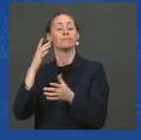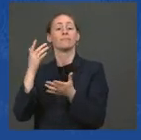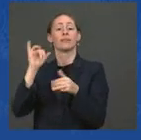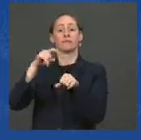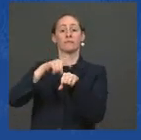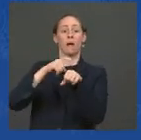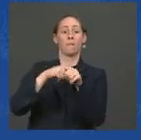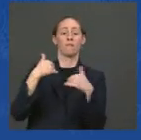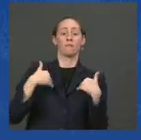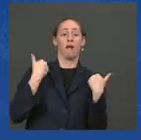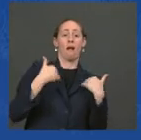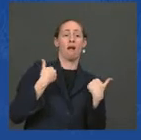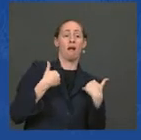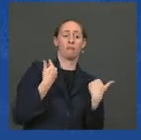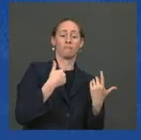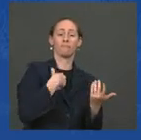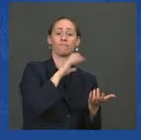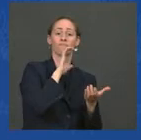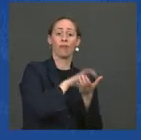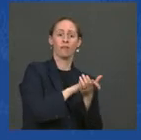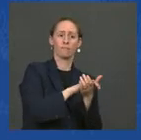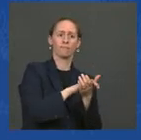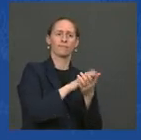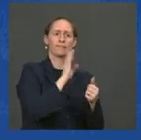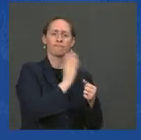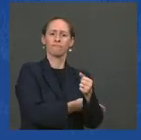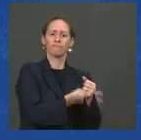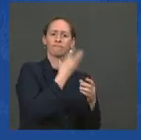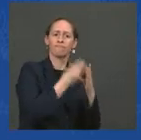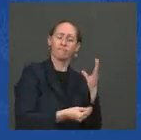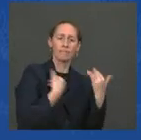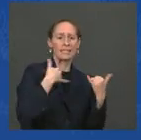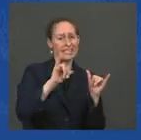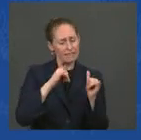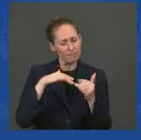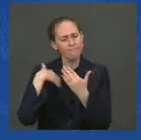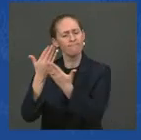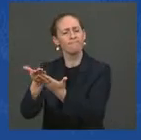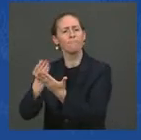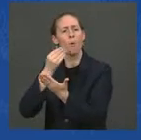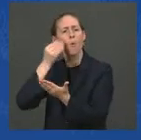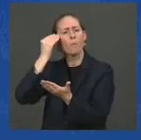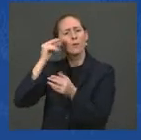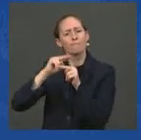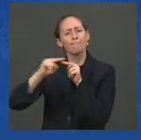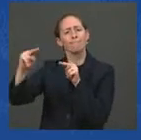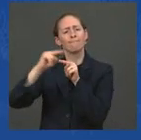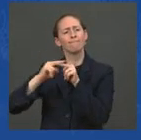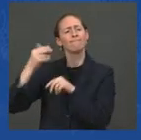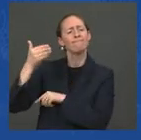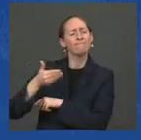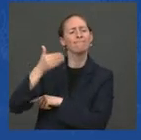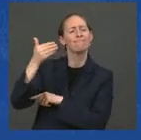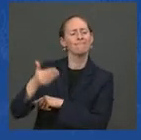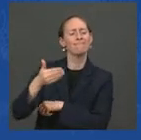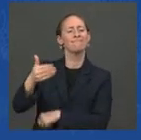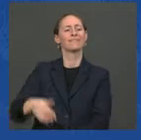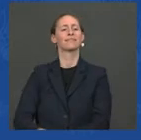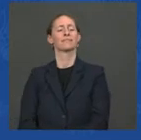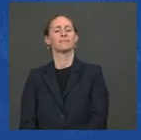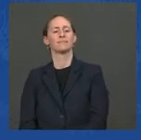never stopped doing that. And so Angelo Negri was from, you remember